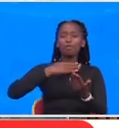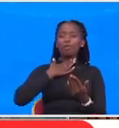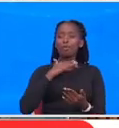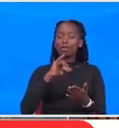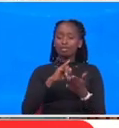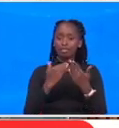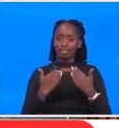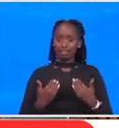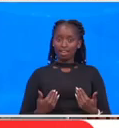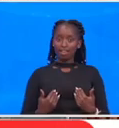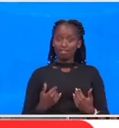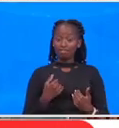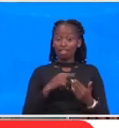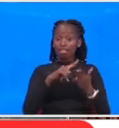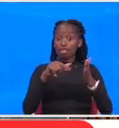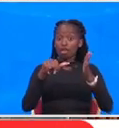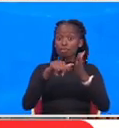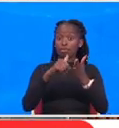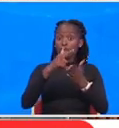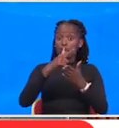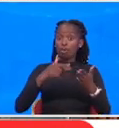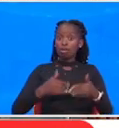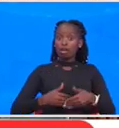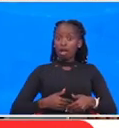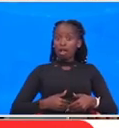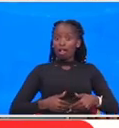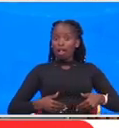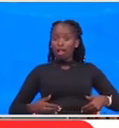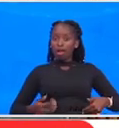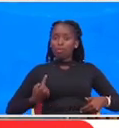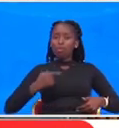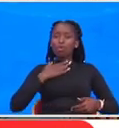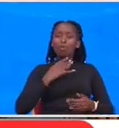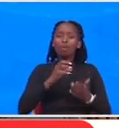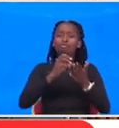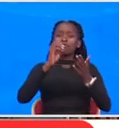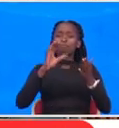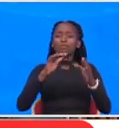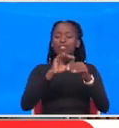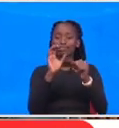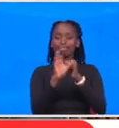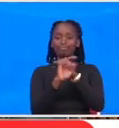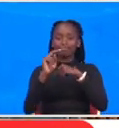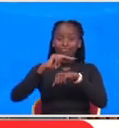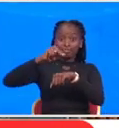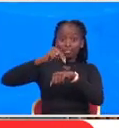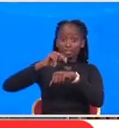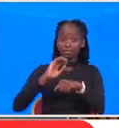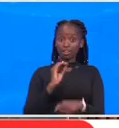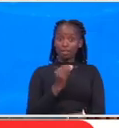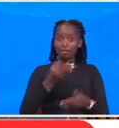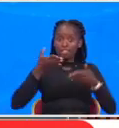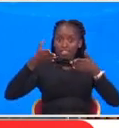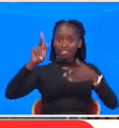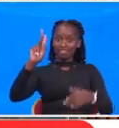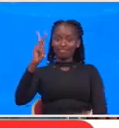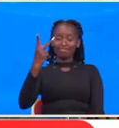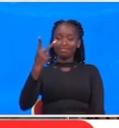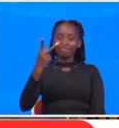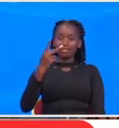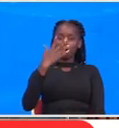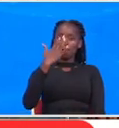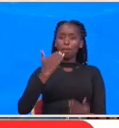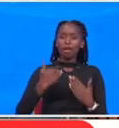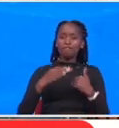Hii tatizo ya njaa tunataka tuiondoe kabisa katika taifa letu la Kenya. Kwa sababu miaka